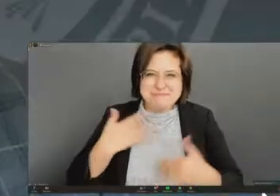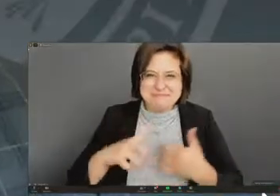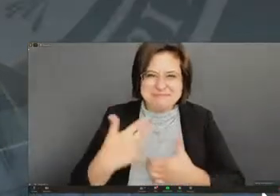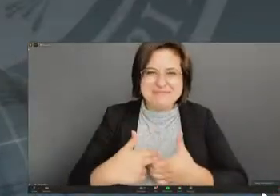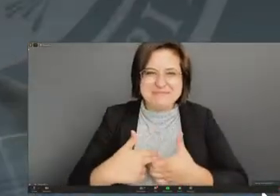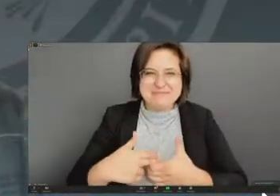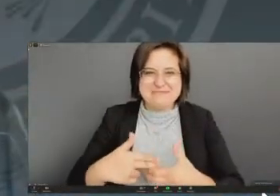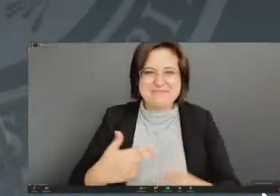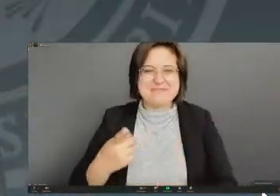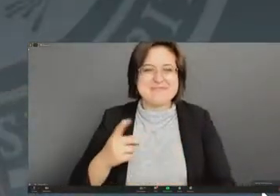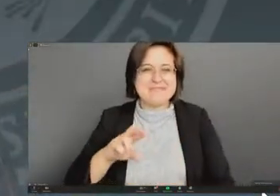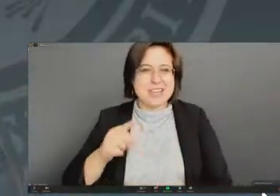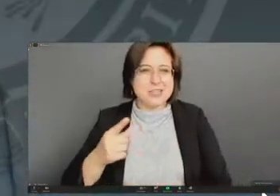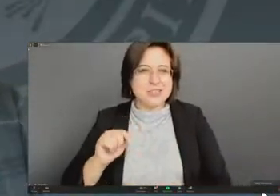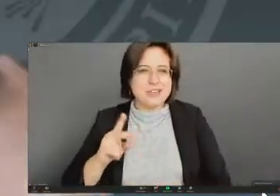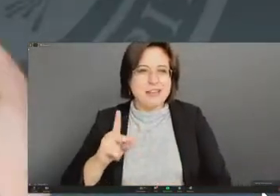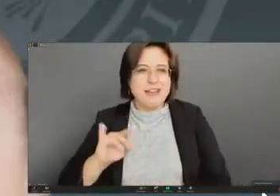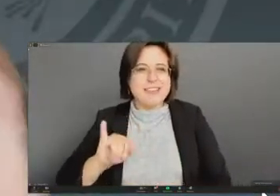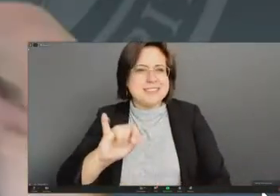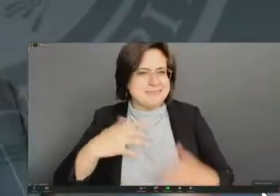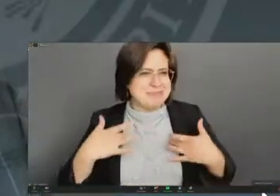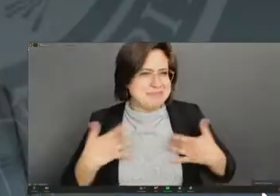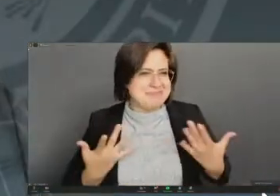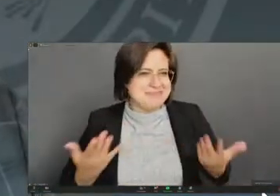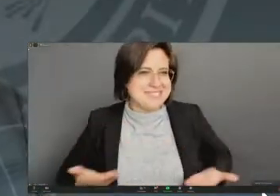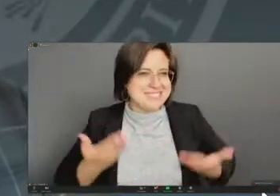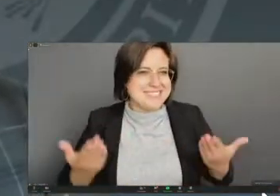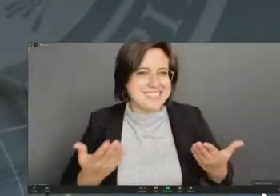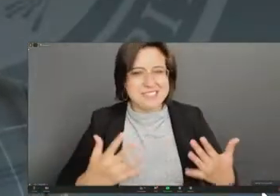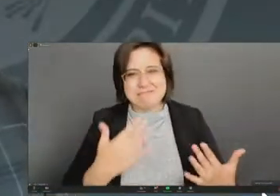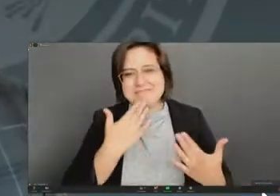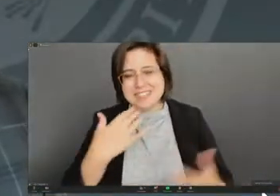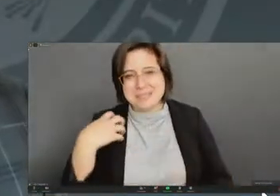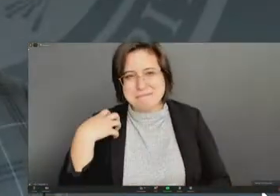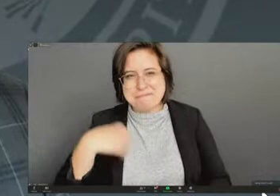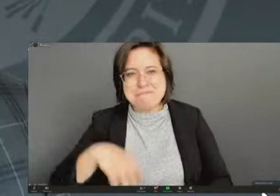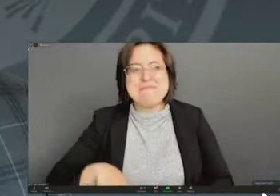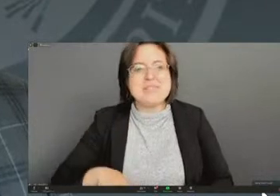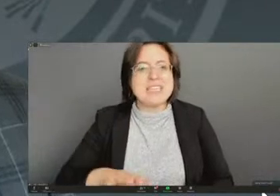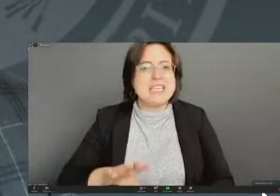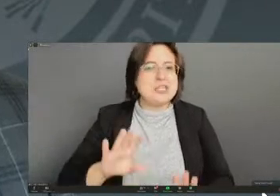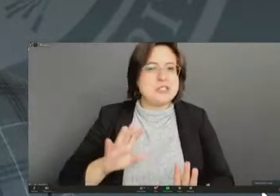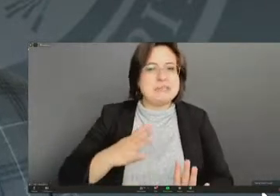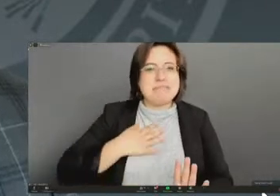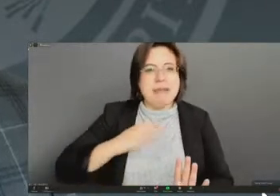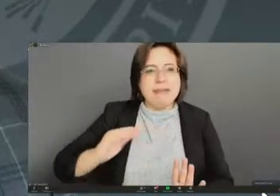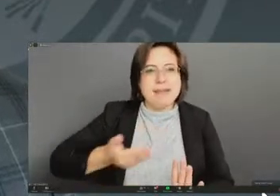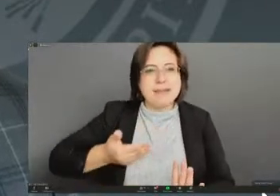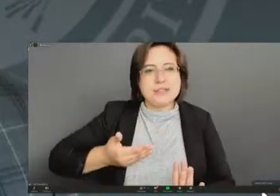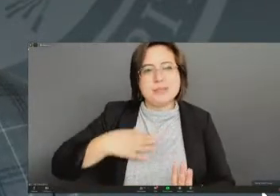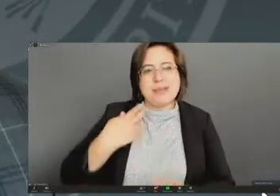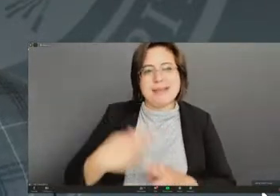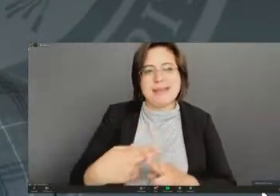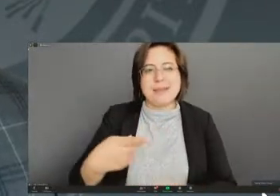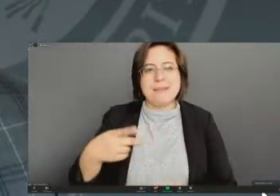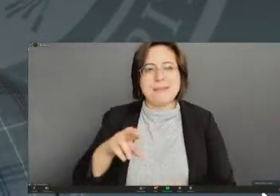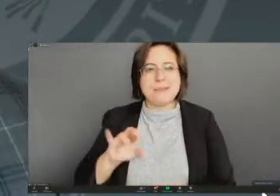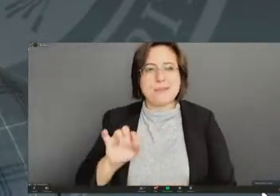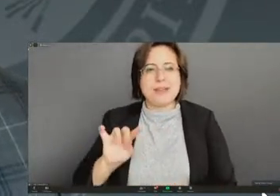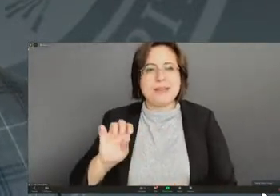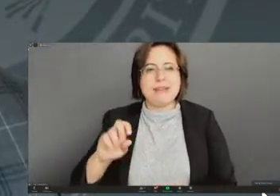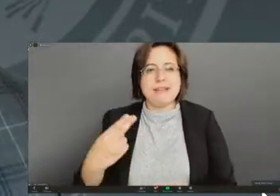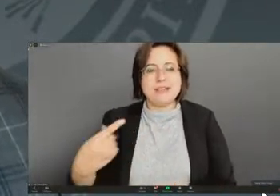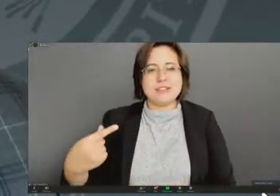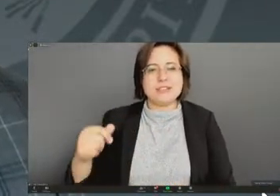I'm thrilled to be here, Madam Chair and Dr. Okafor and others. Just by way of intro, my name is Pritesh Gandhi. I'm